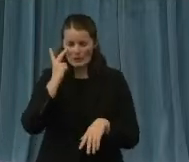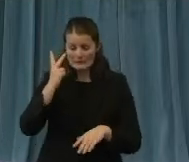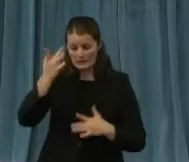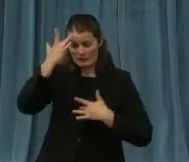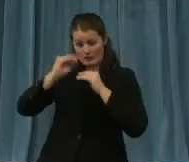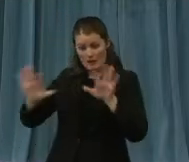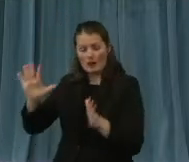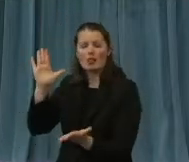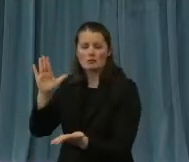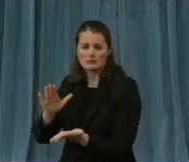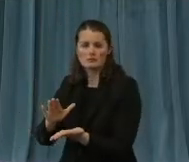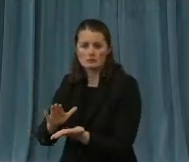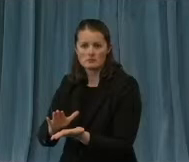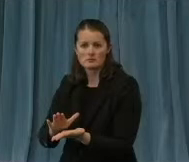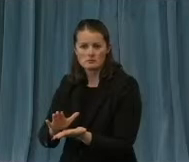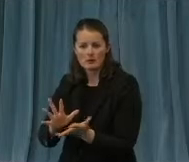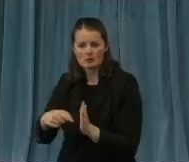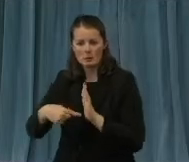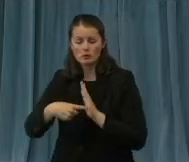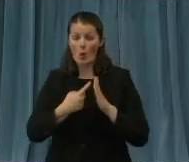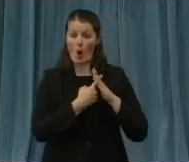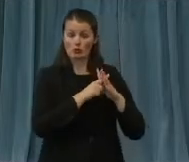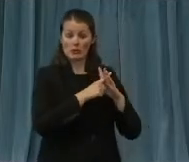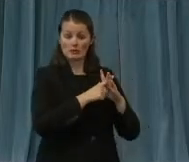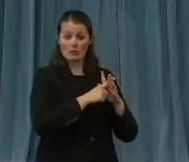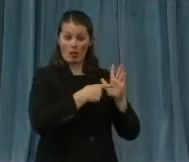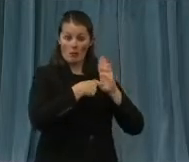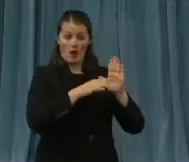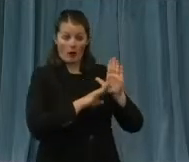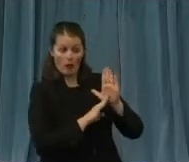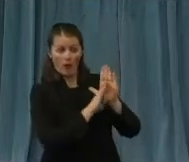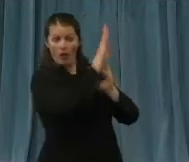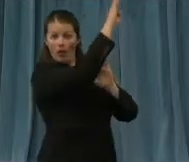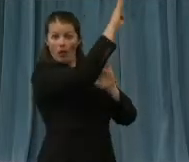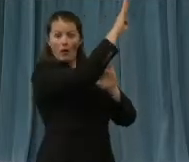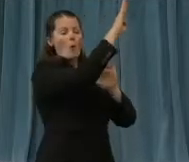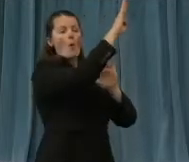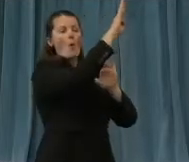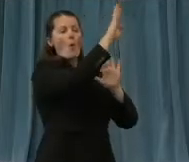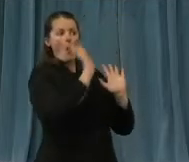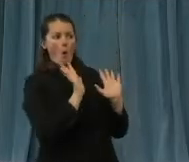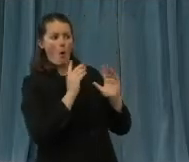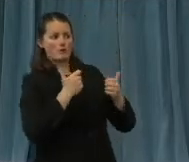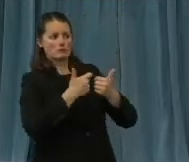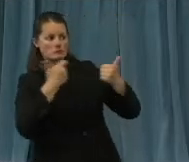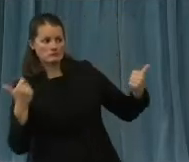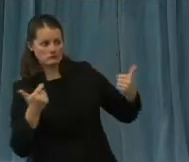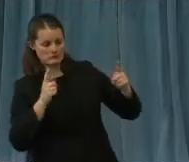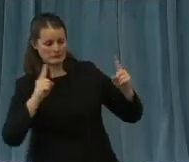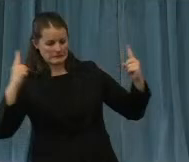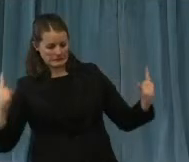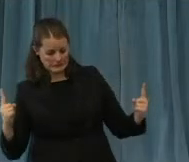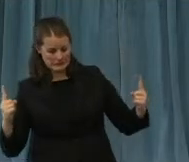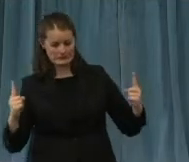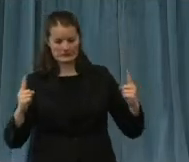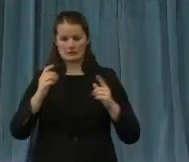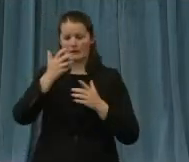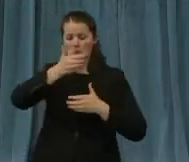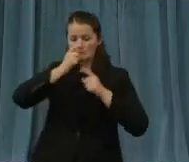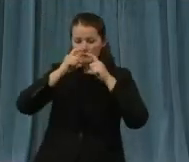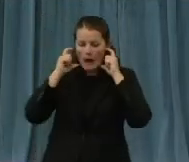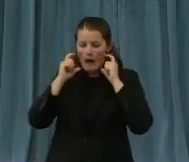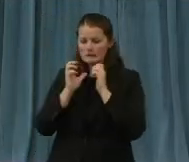outcomes happening than what these models were originally telling us. So this timeline just very simply starts with our